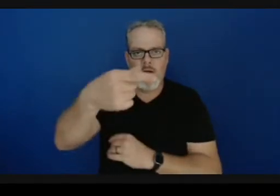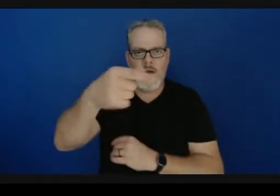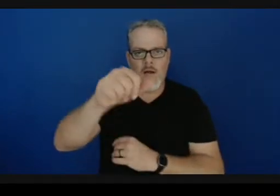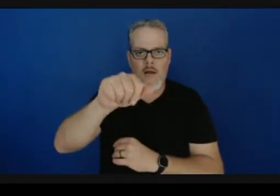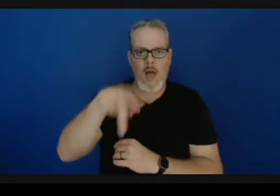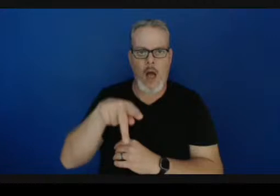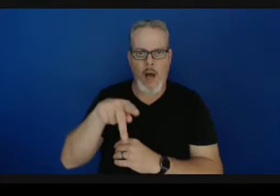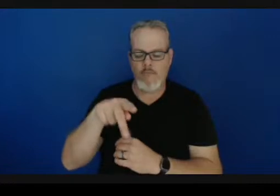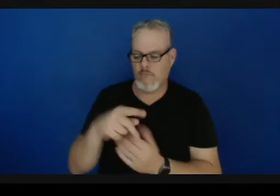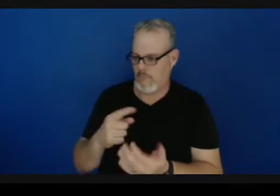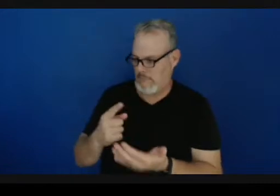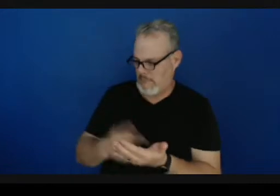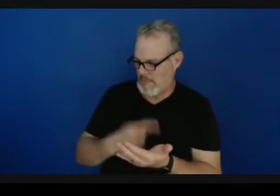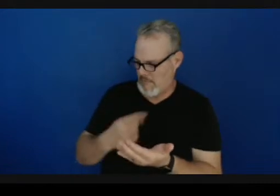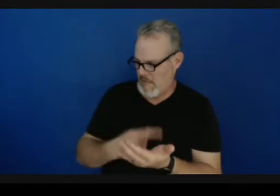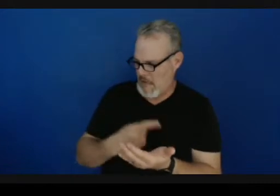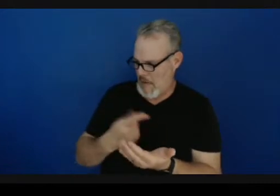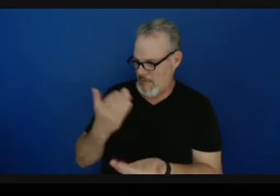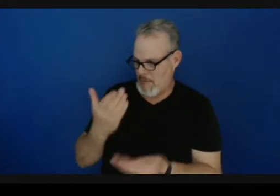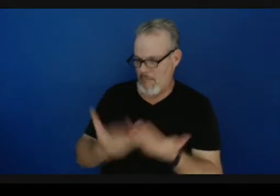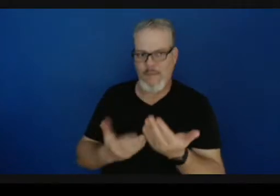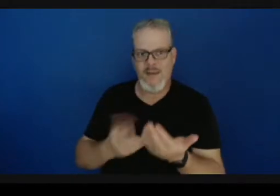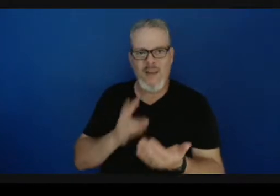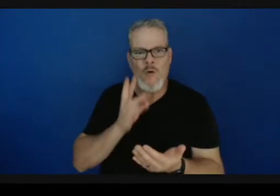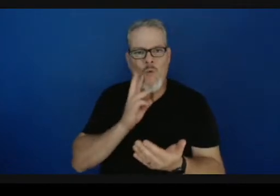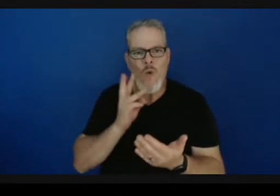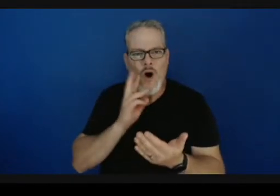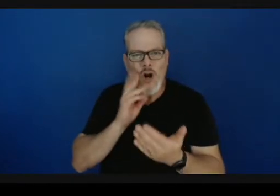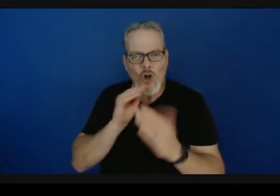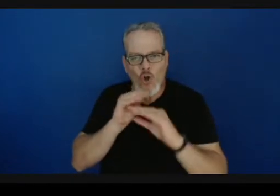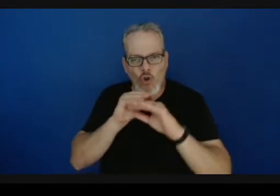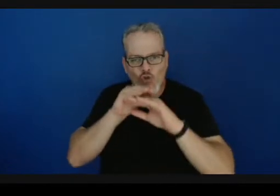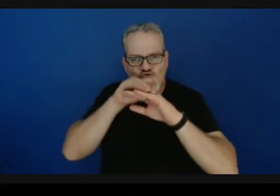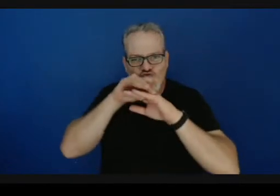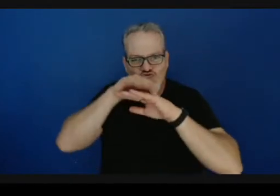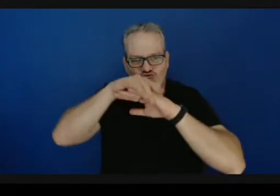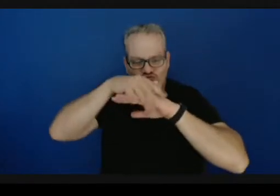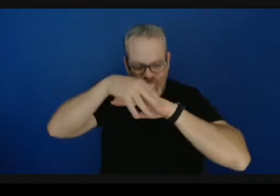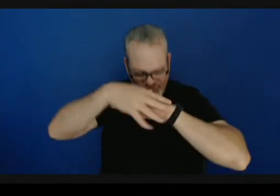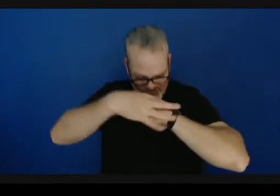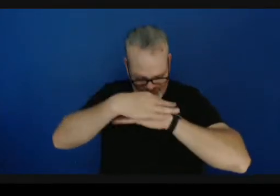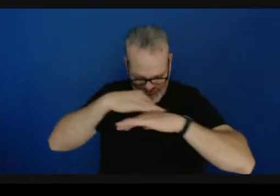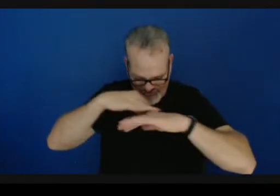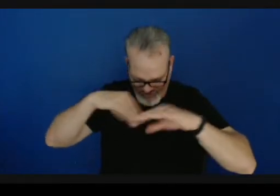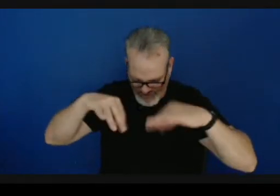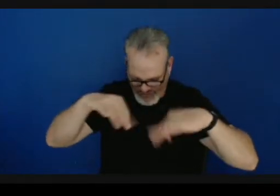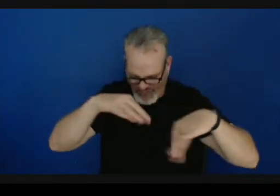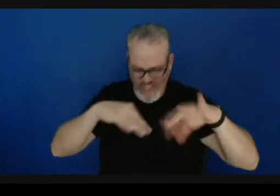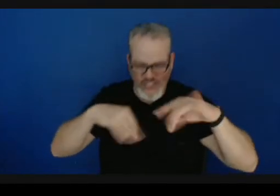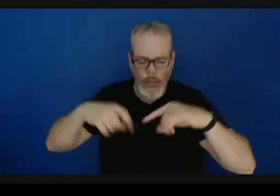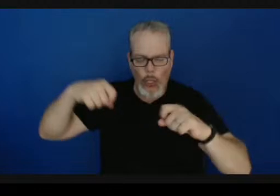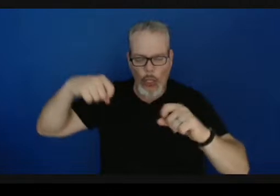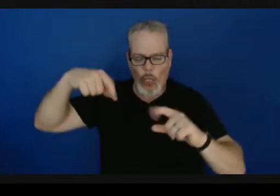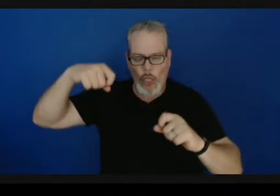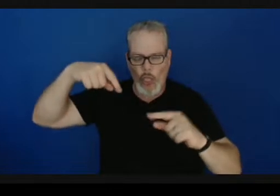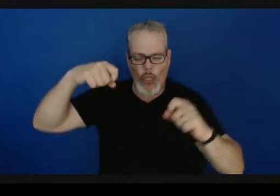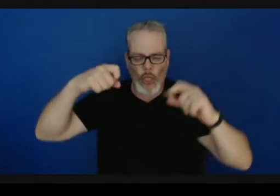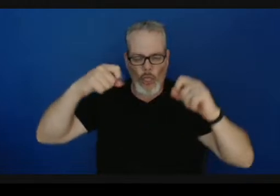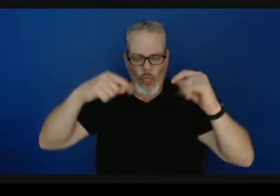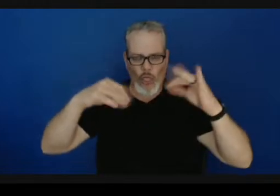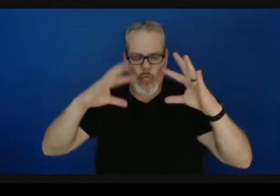you have extra, like maybe water can get into the equipment and start giving you some funny signals, and things just go flatline or